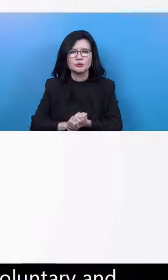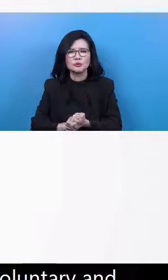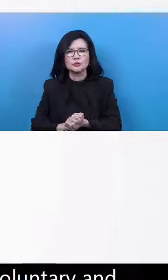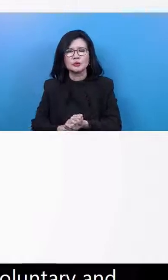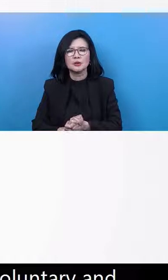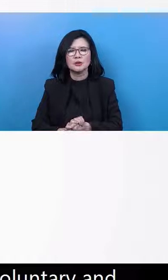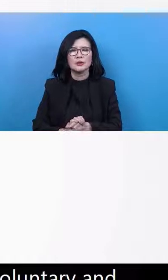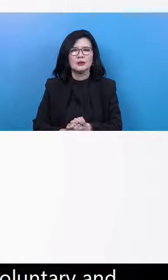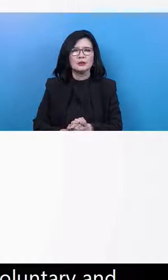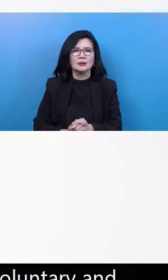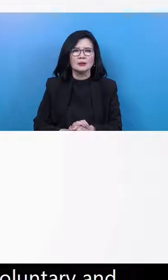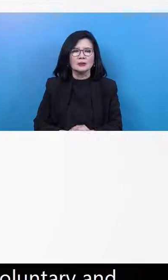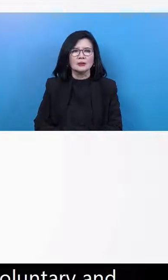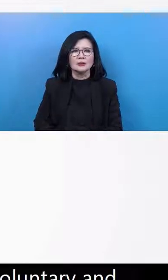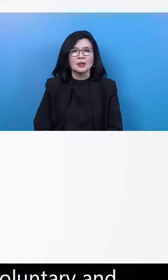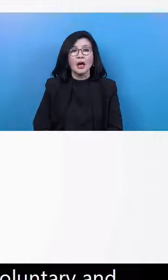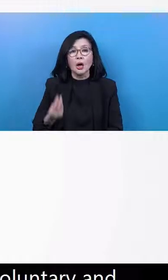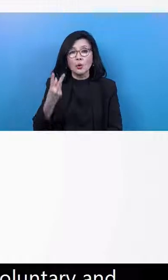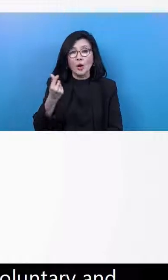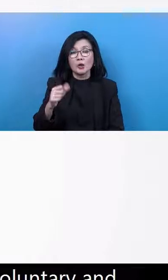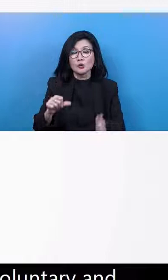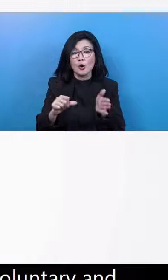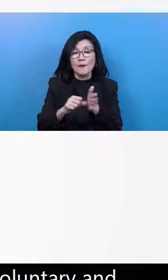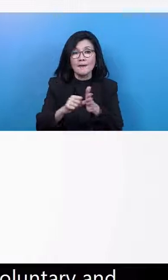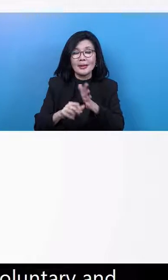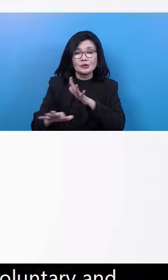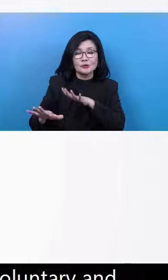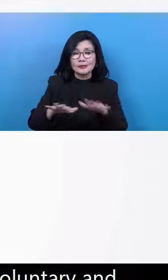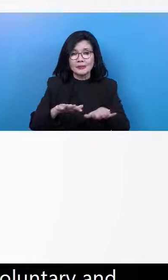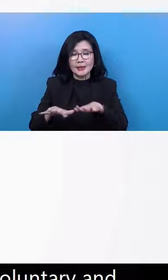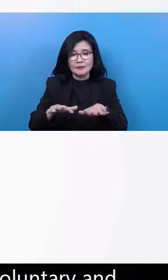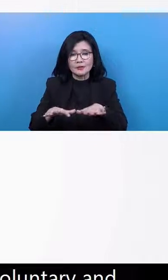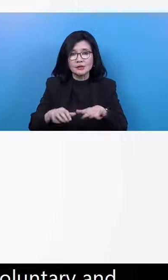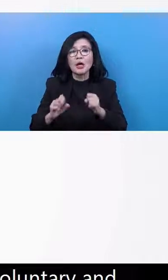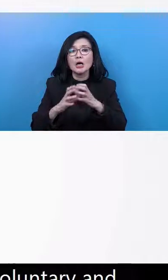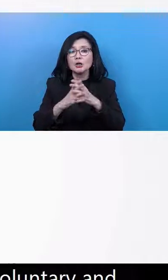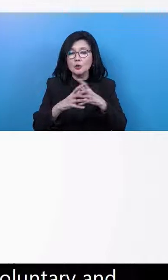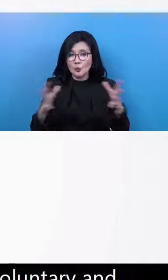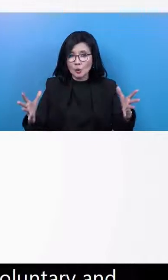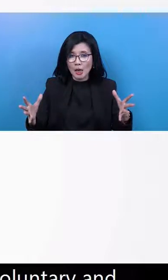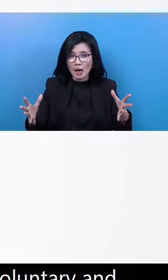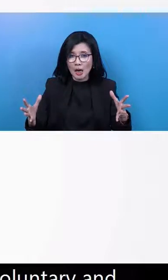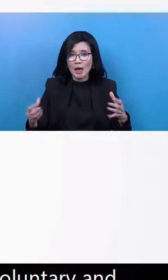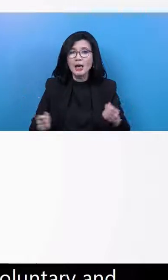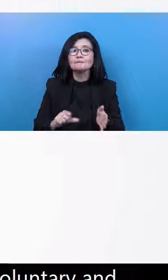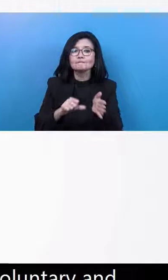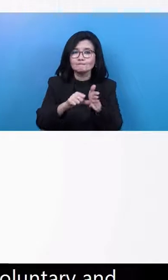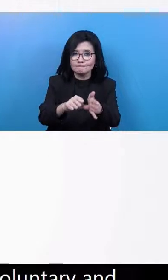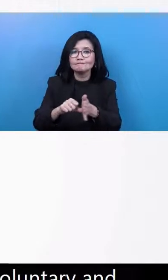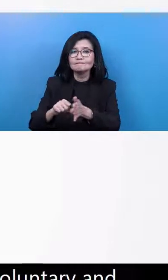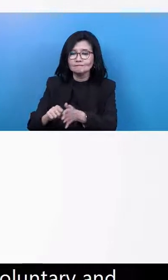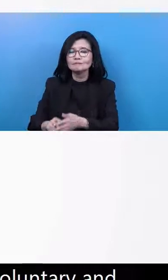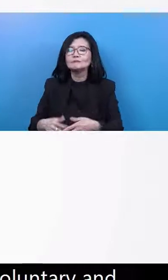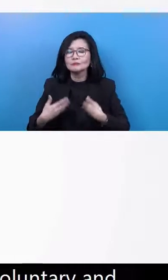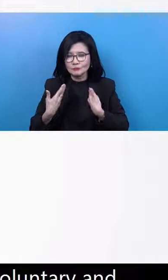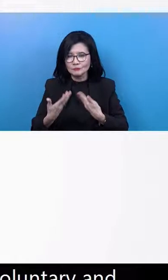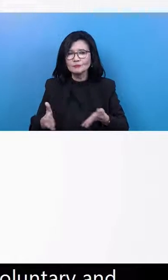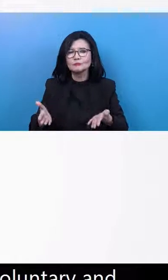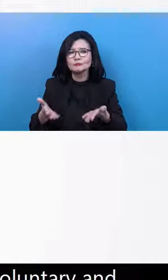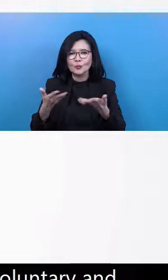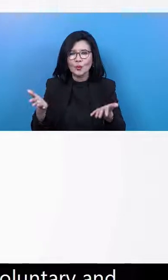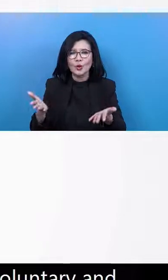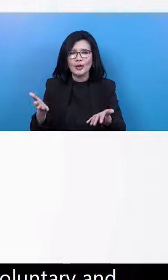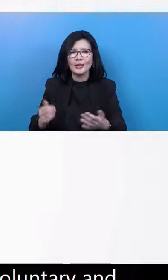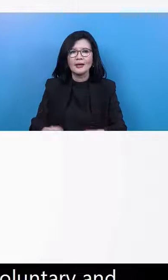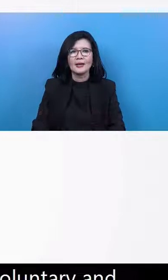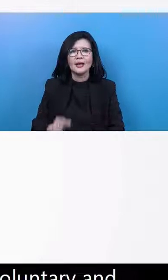is open to voluntary and non-restricted contribution to address disaster management and emergency response in the region. Finally, I